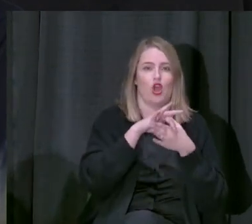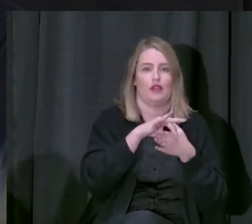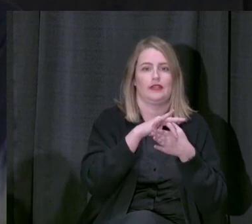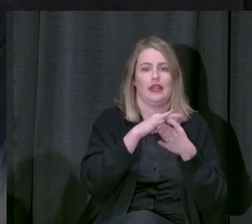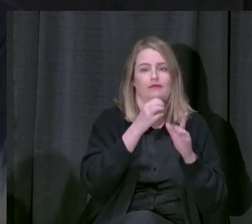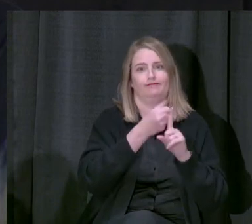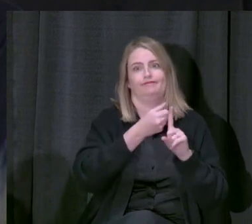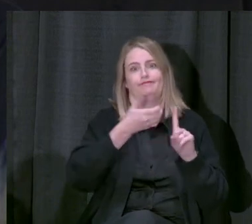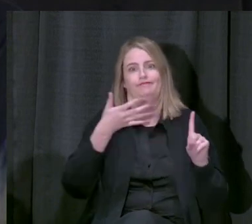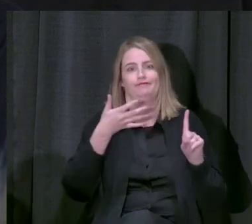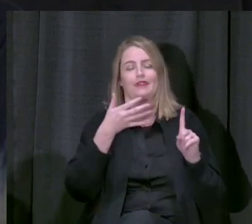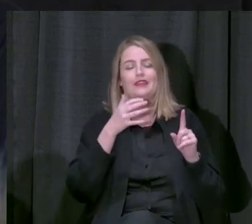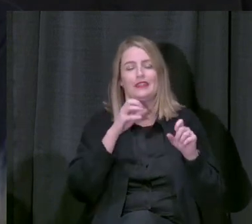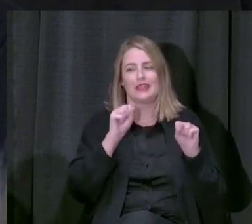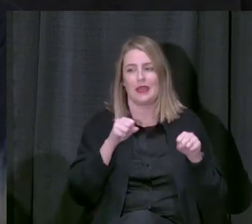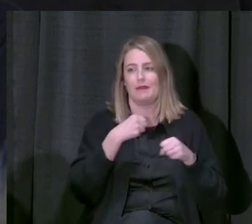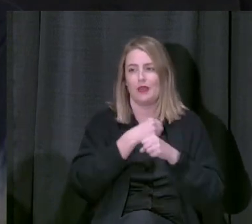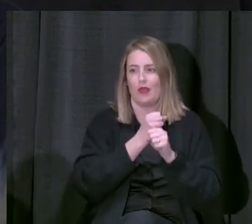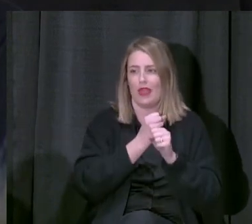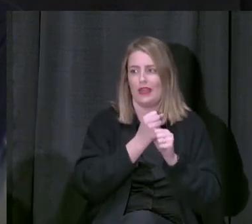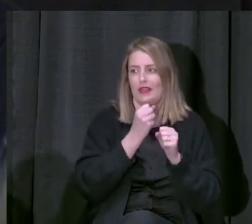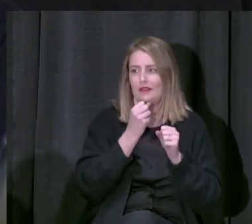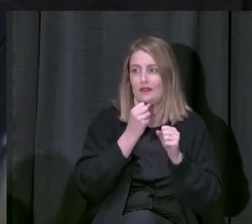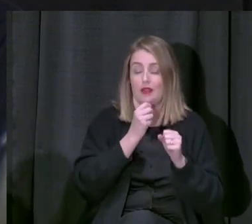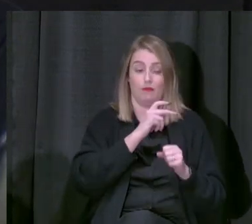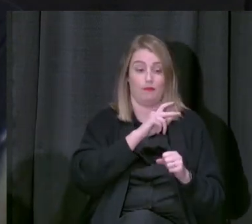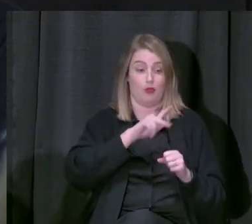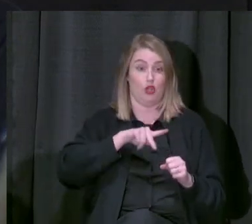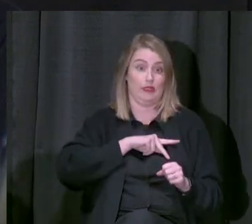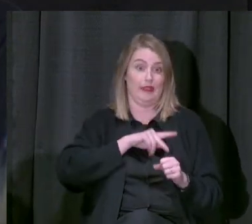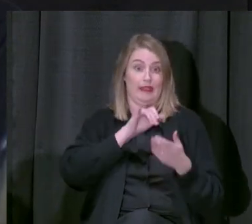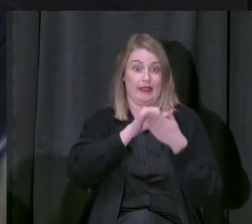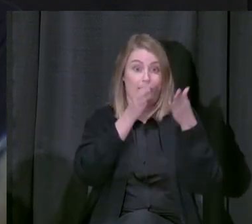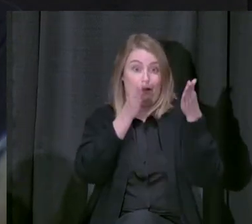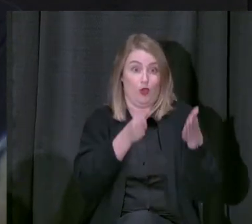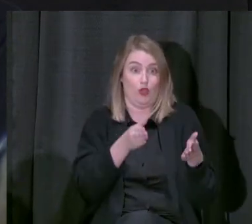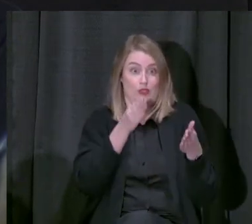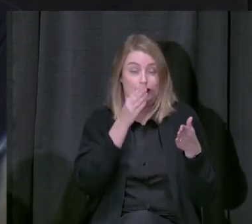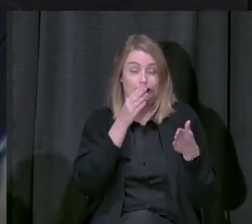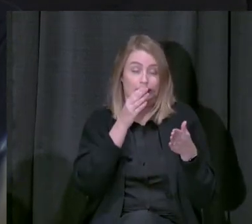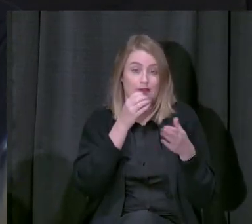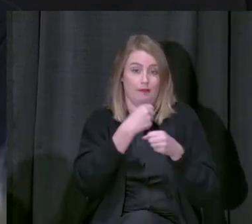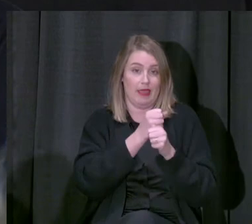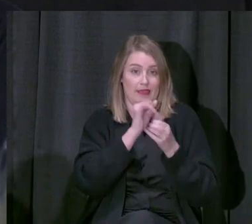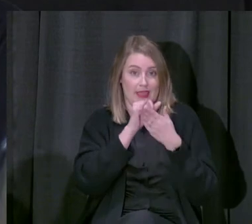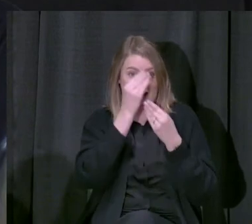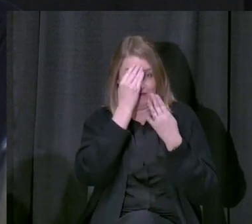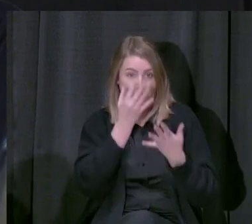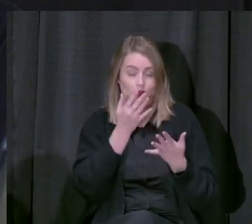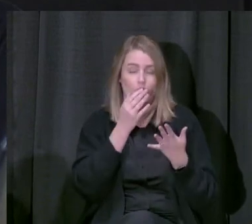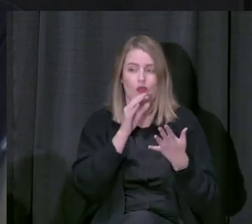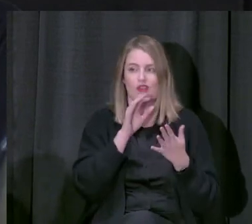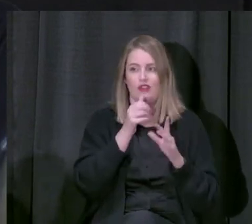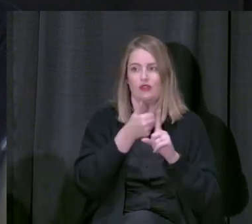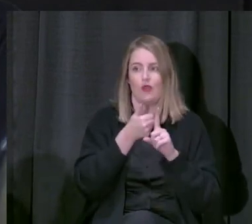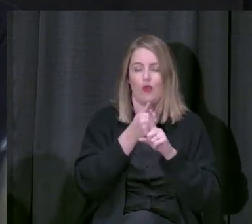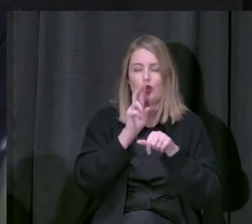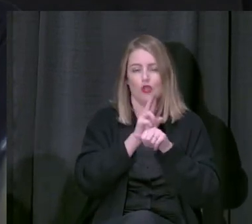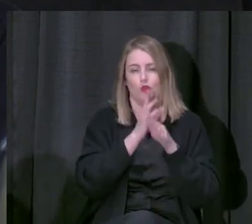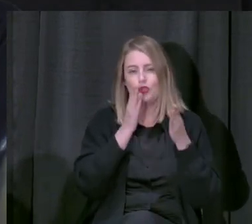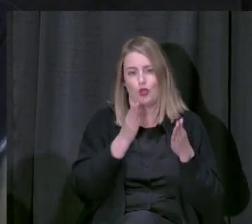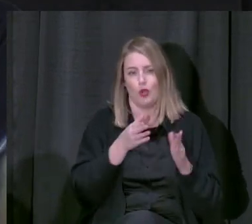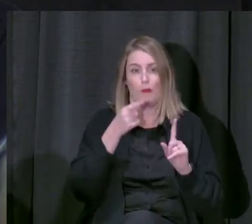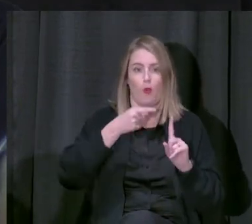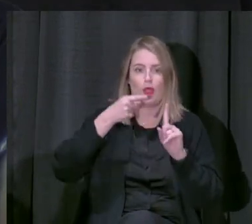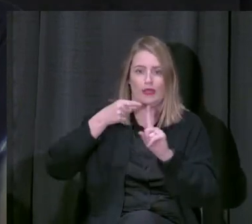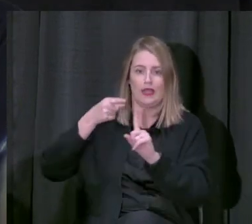be created either personally by the things I was talking about before with your own user points, but in a museum, it